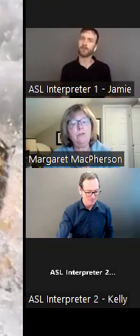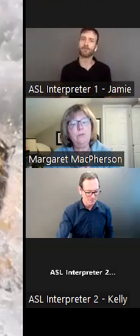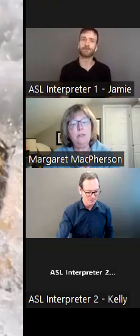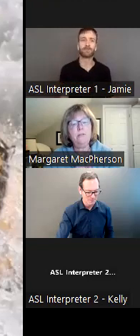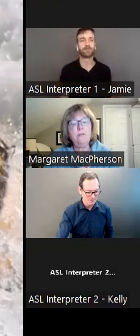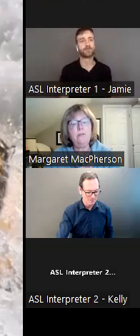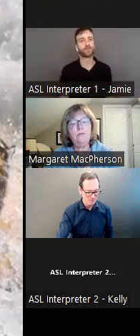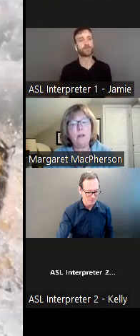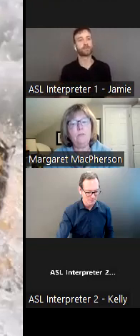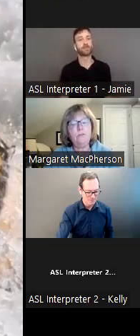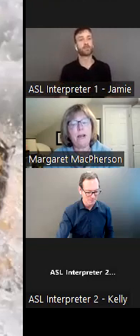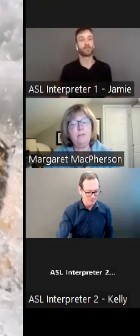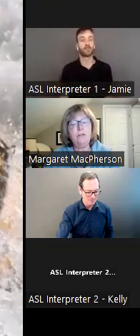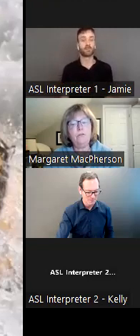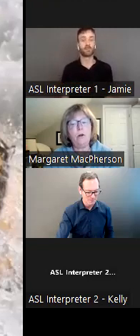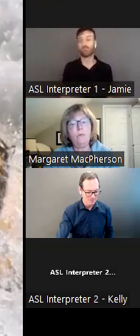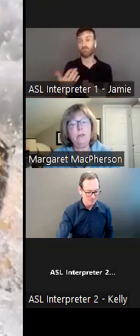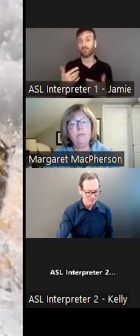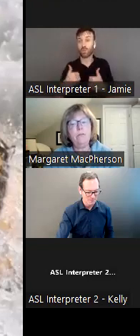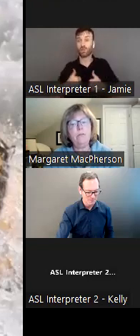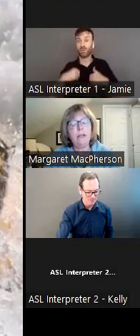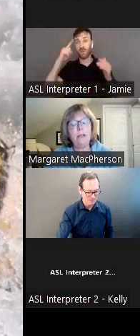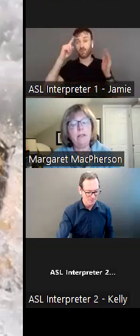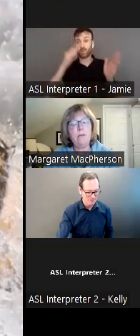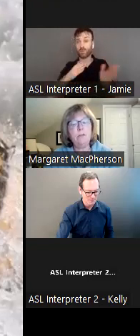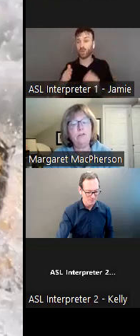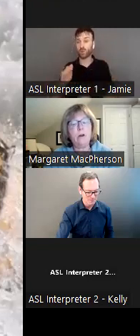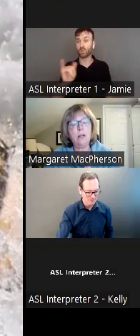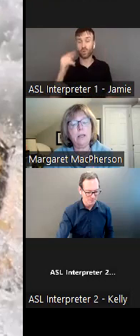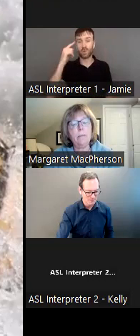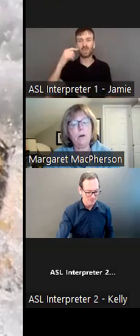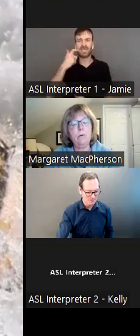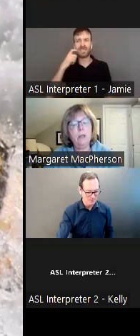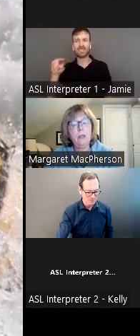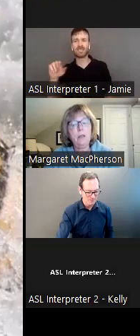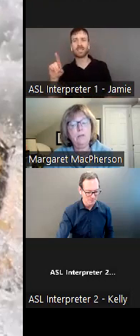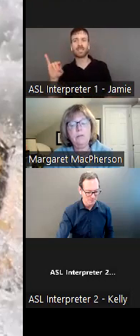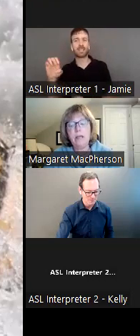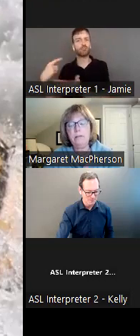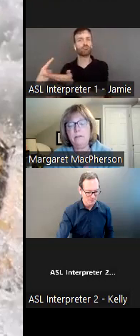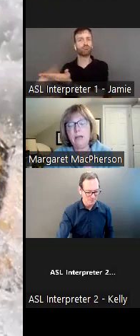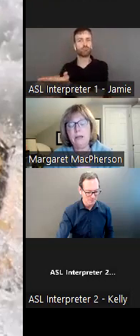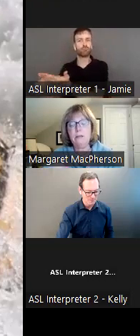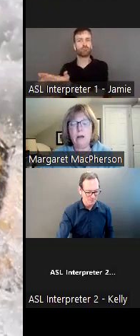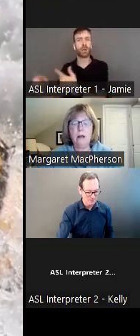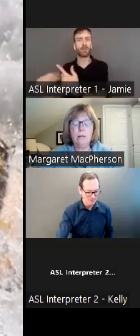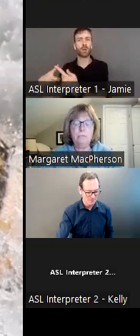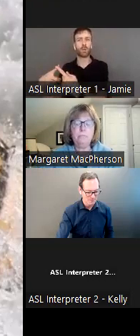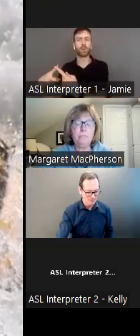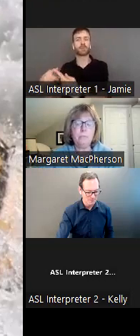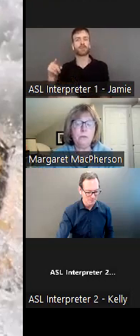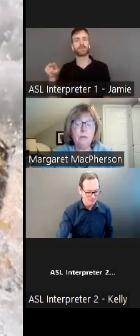I also think this is a survival strategy for all the reasons that Nadine was talking about, in the sense that,